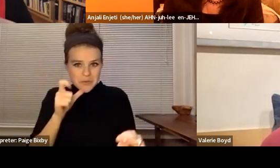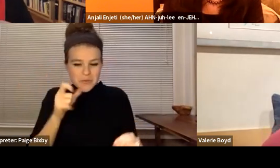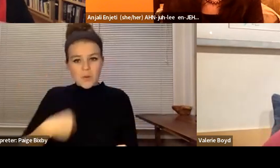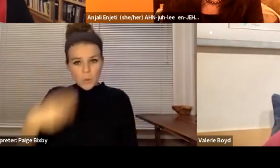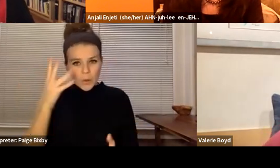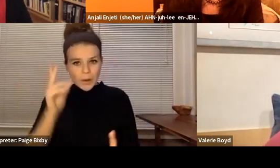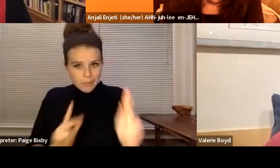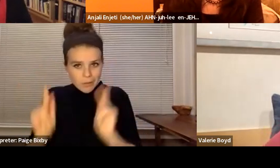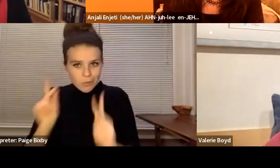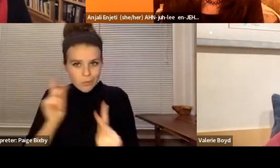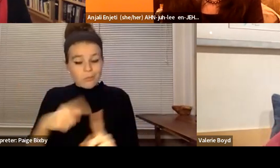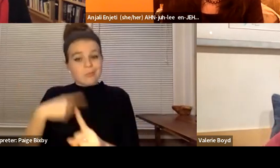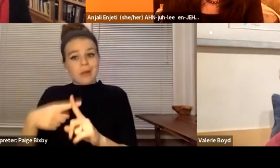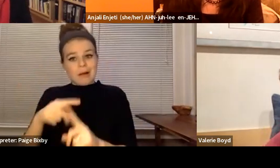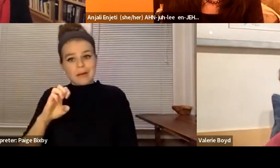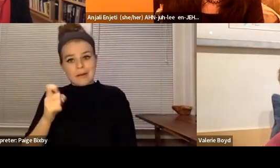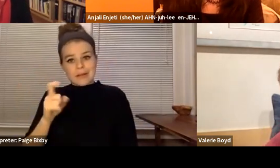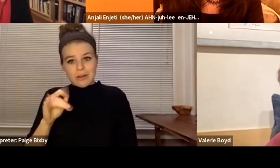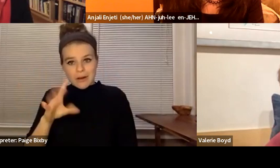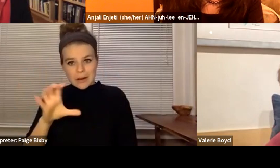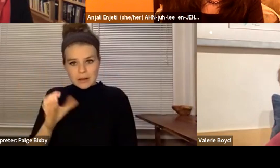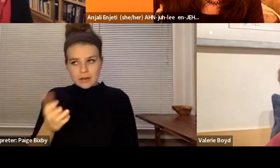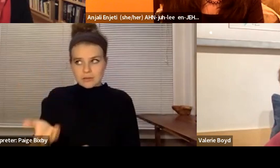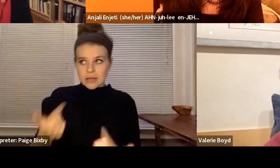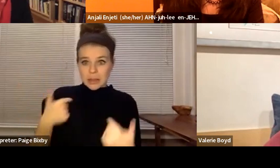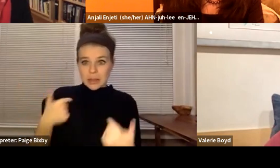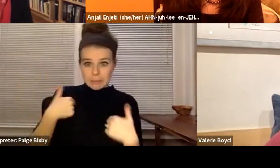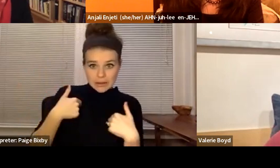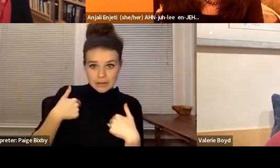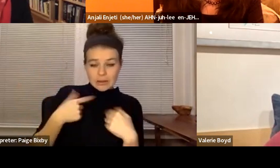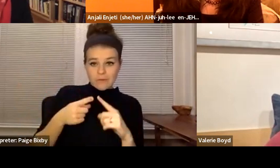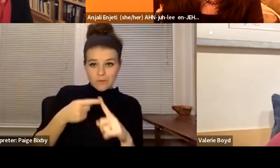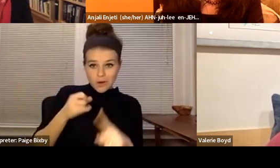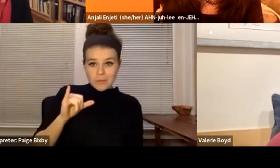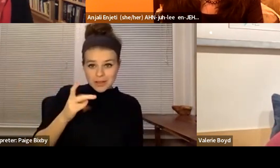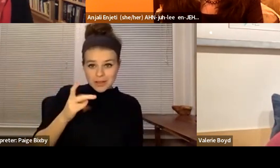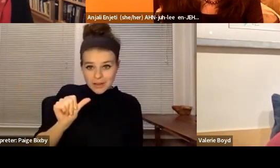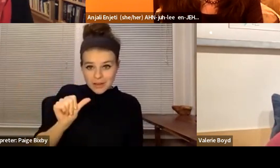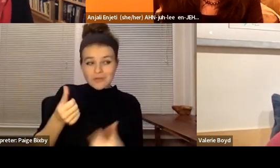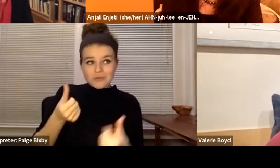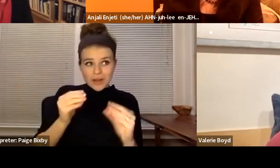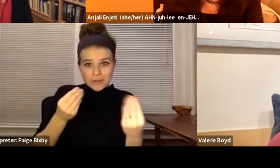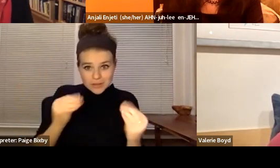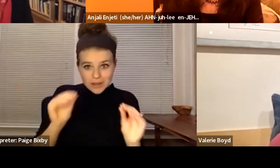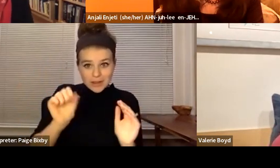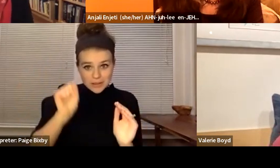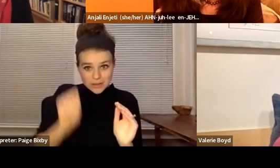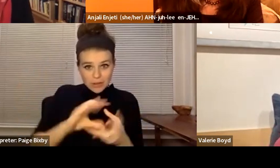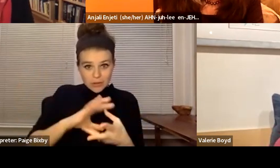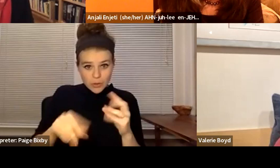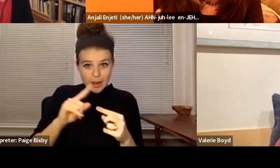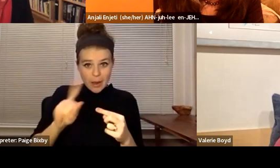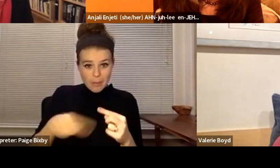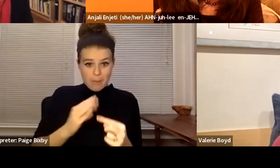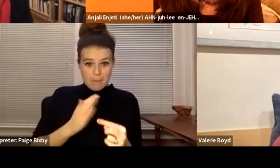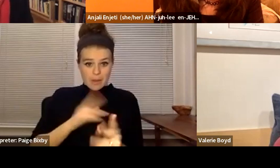and exotic. Here I was, an Indian Southerner trying to sell a Southern story about Indian Southerners at a time